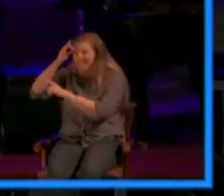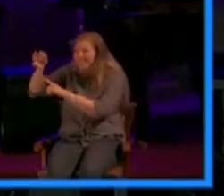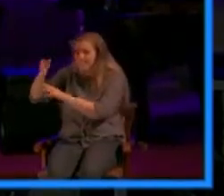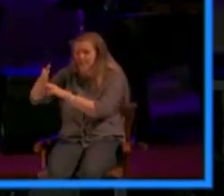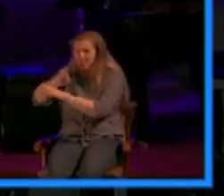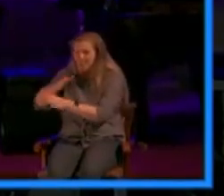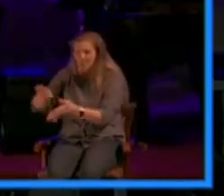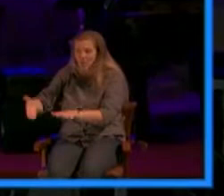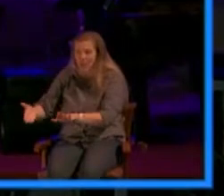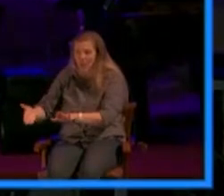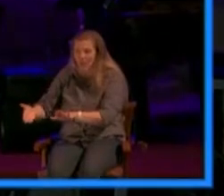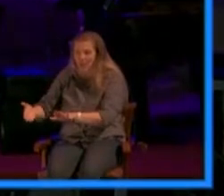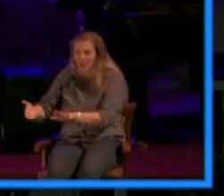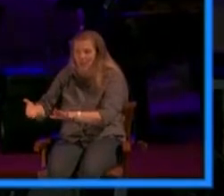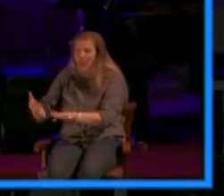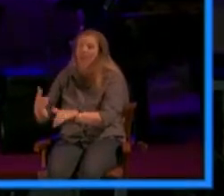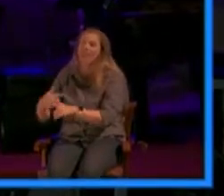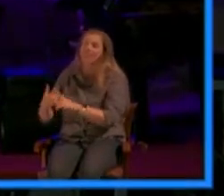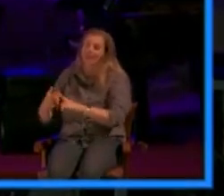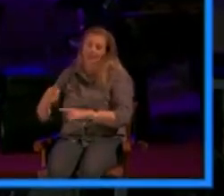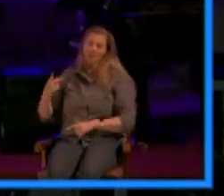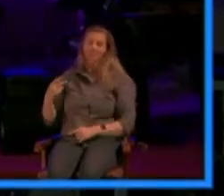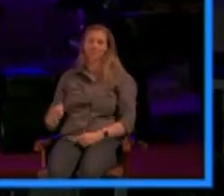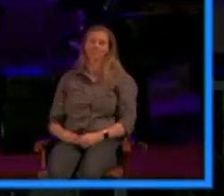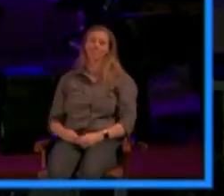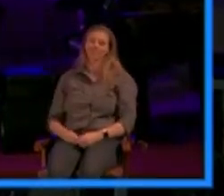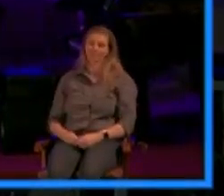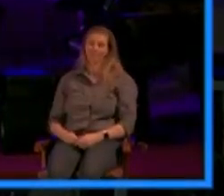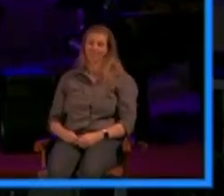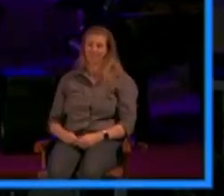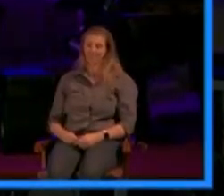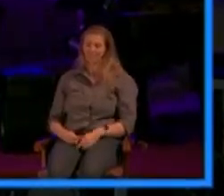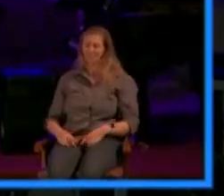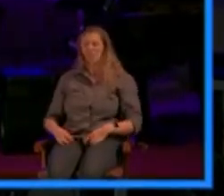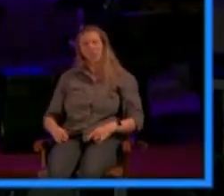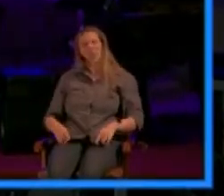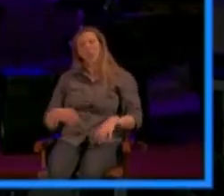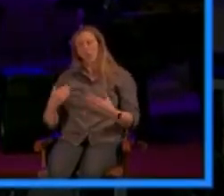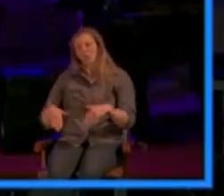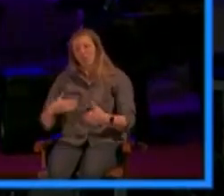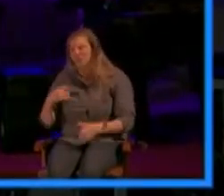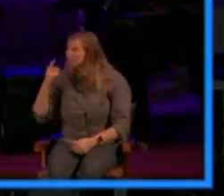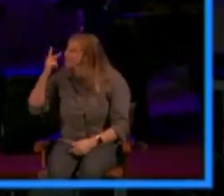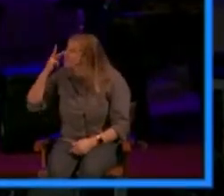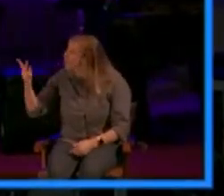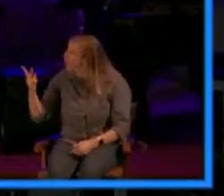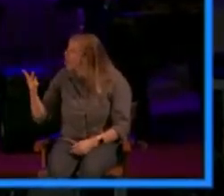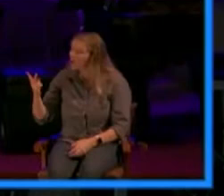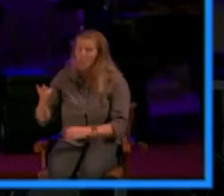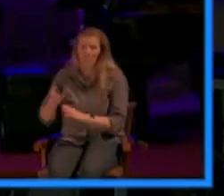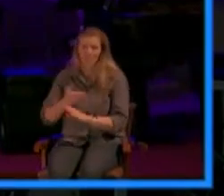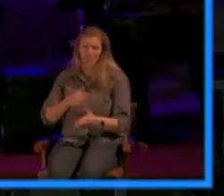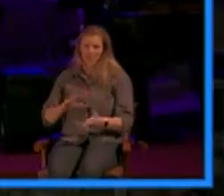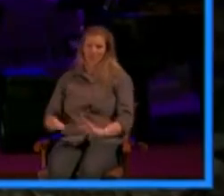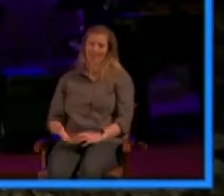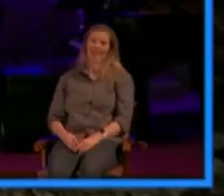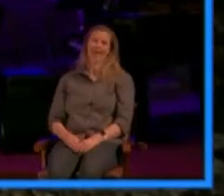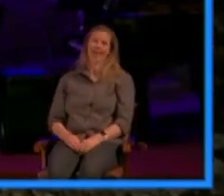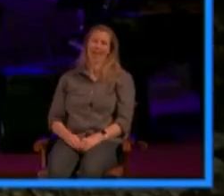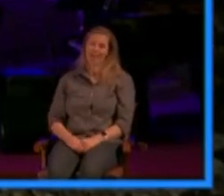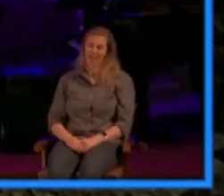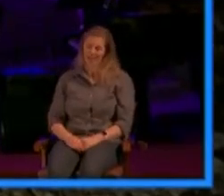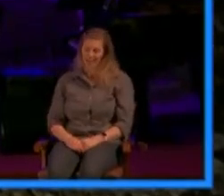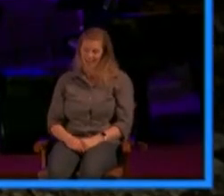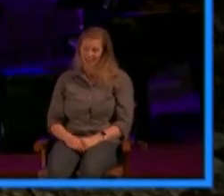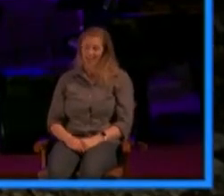You'll grow in your Christ likeness. Another purpose, though, this is similar but a little different from just growing in Christ likeness.